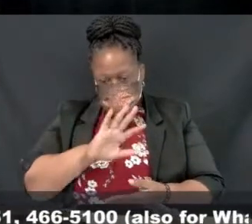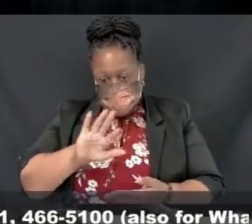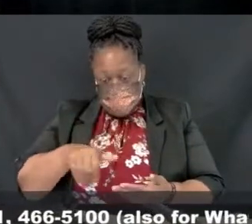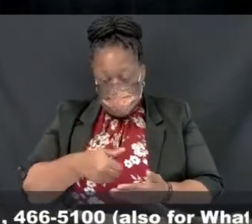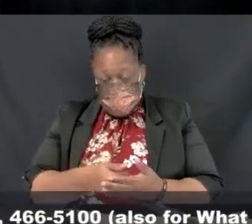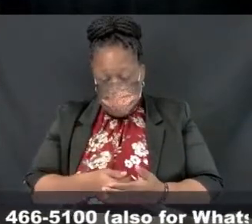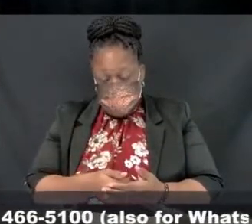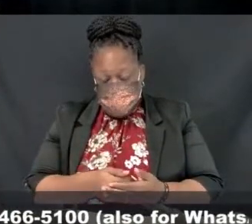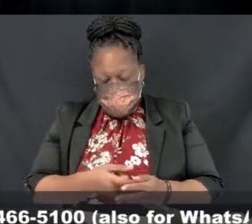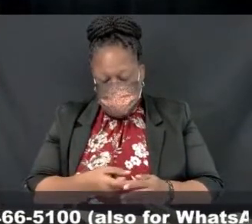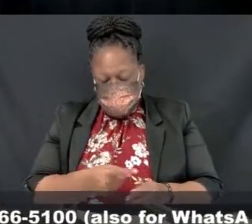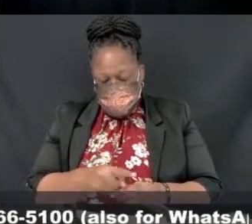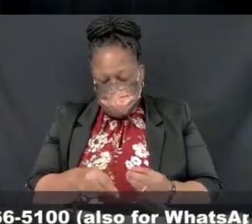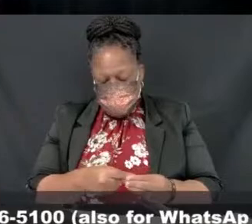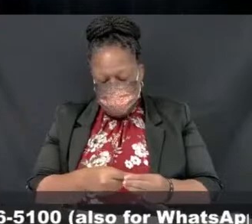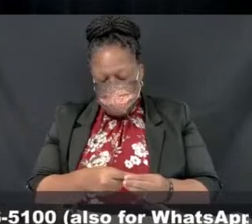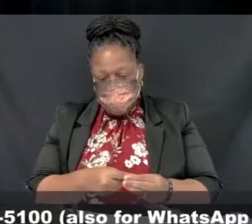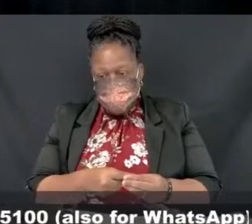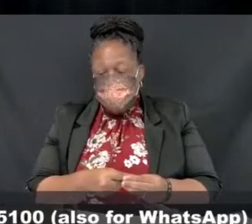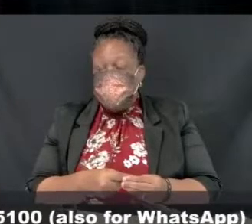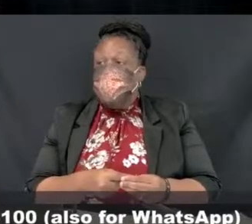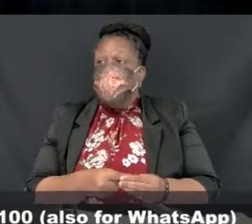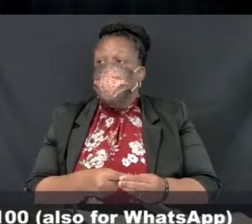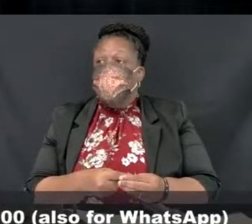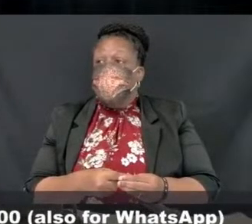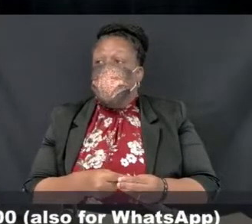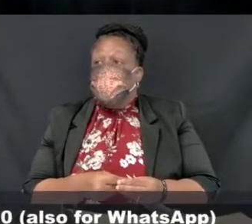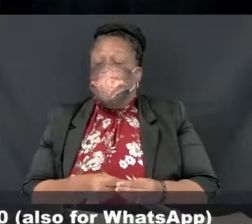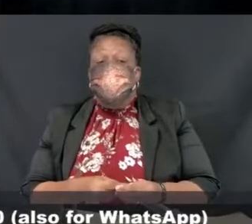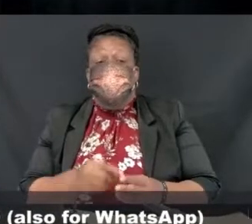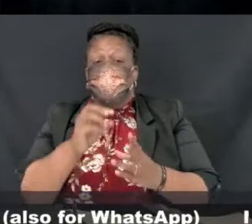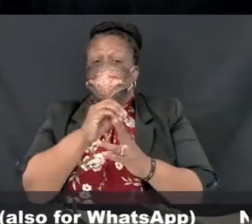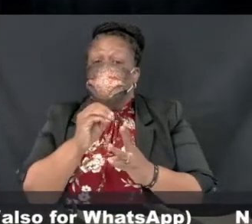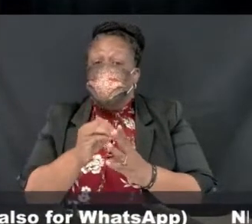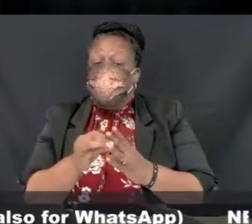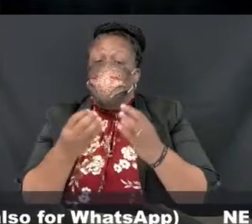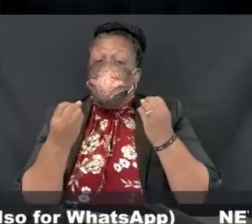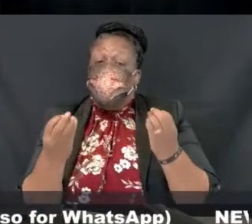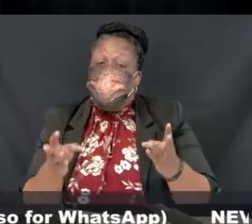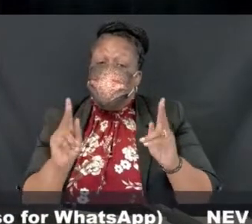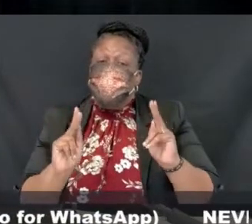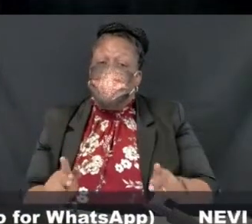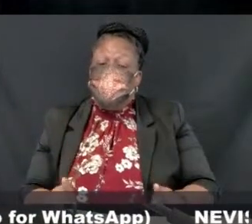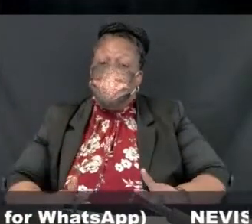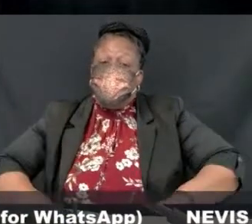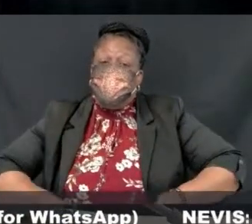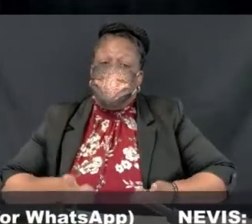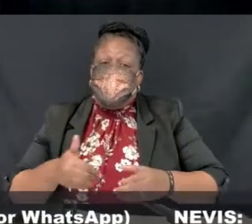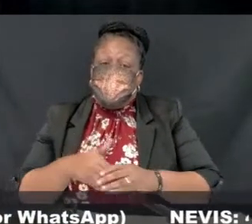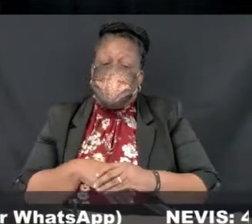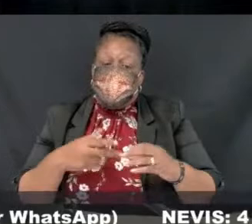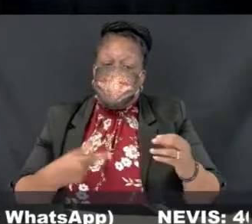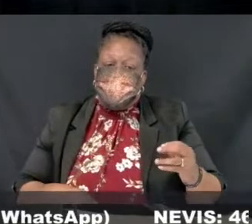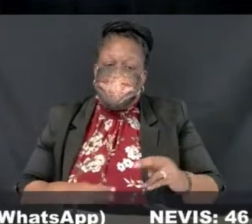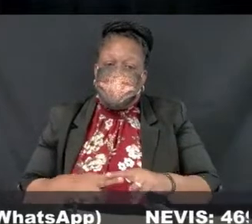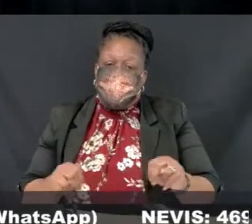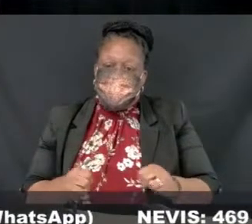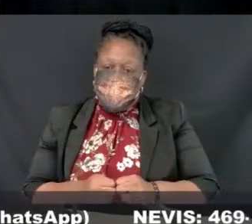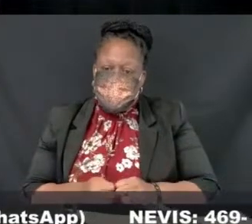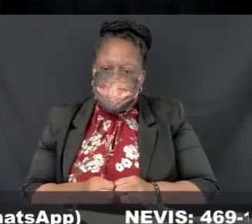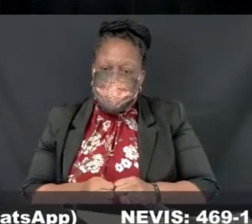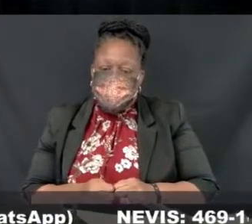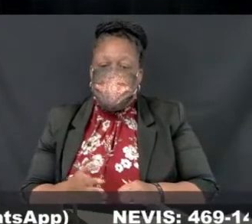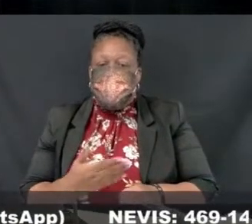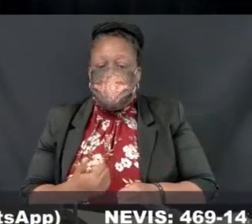Herein, we will collect and update the count of the number of persons living in St. Kitts Nevis,